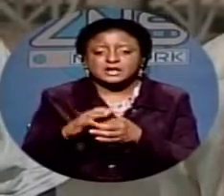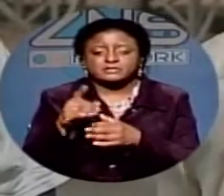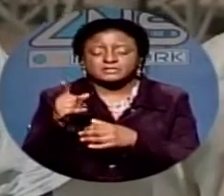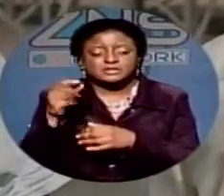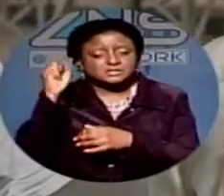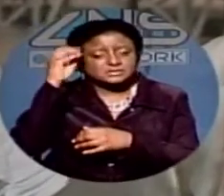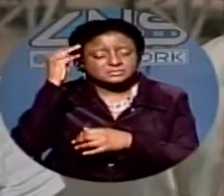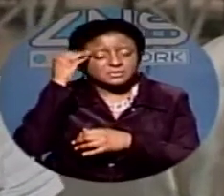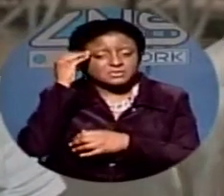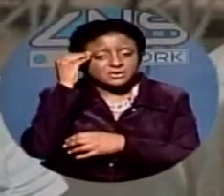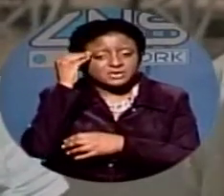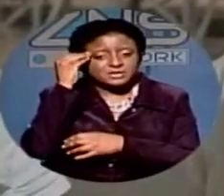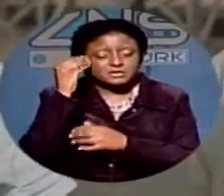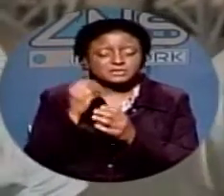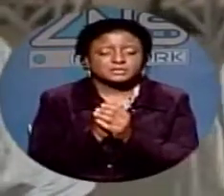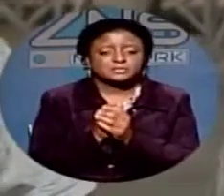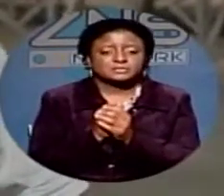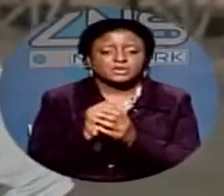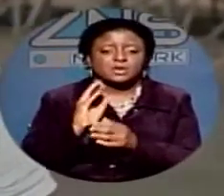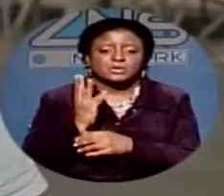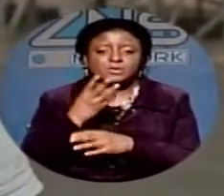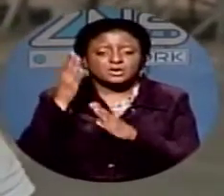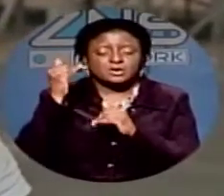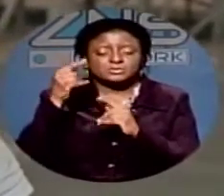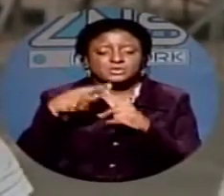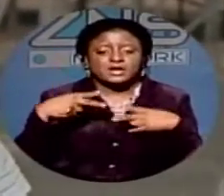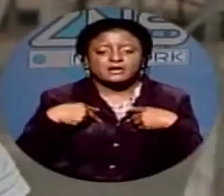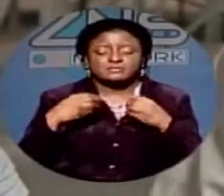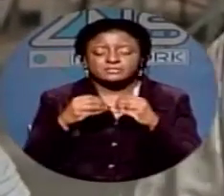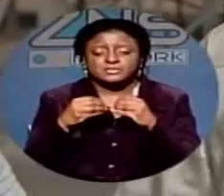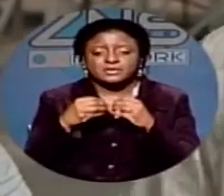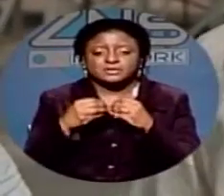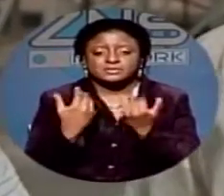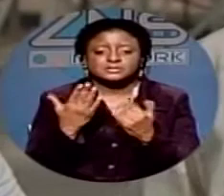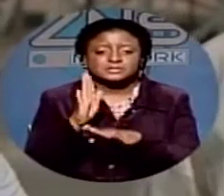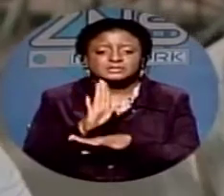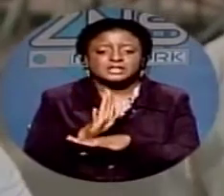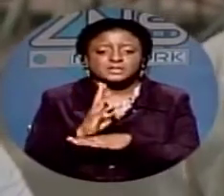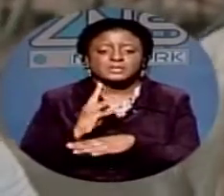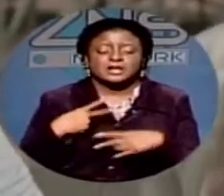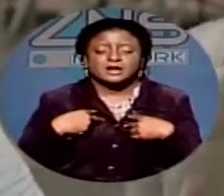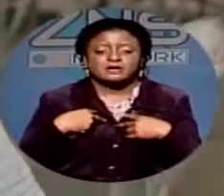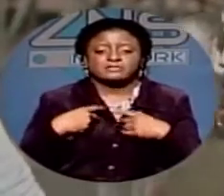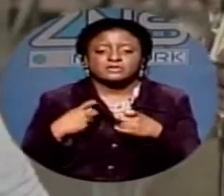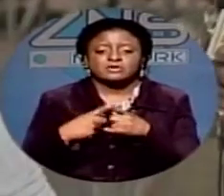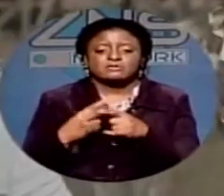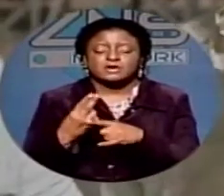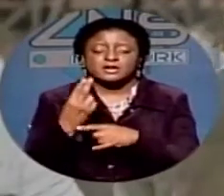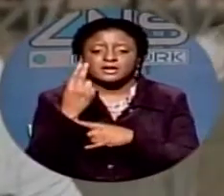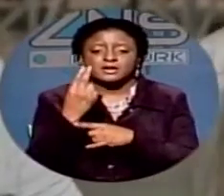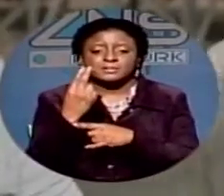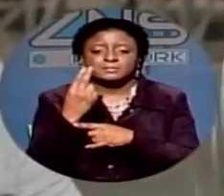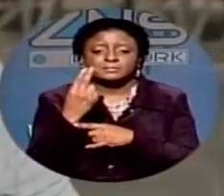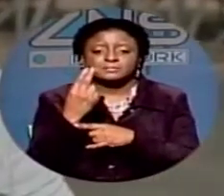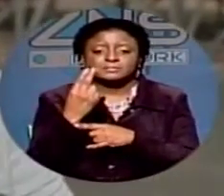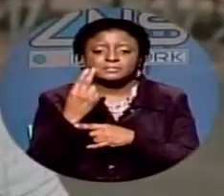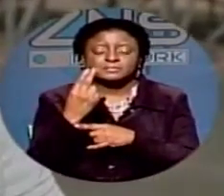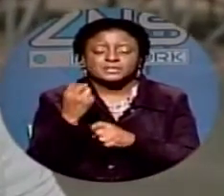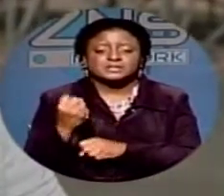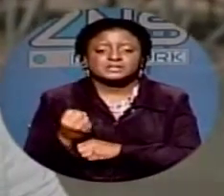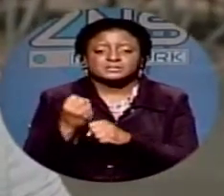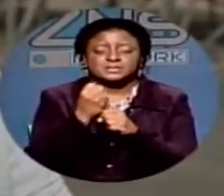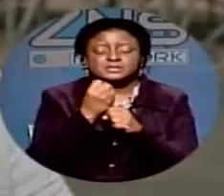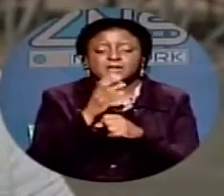to carry his name and his number on. Tonight, we have a runner-up, which was sponsored by Kalina